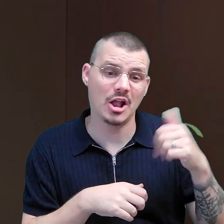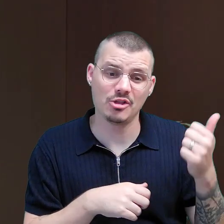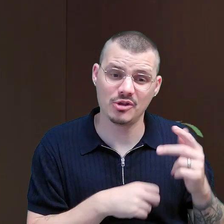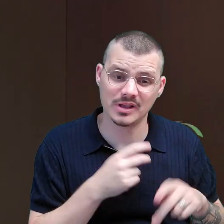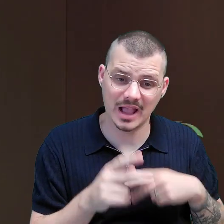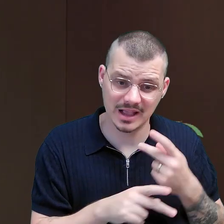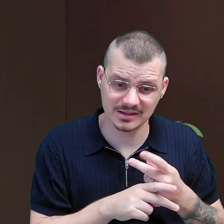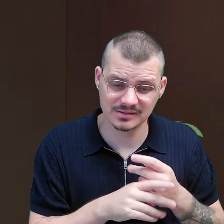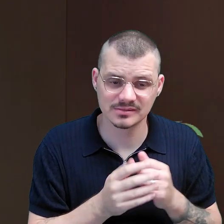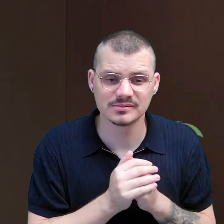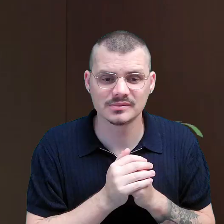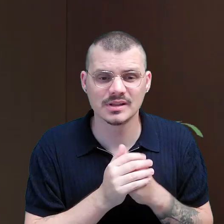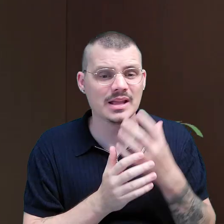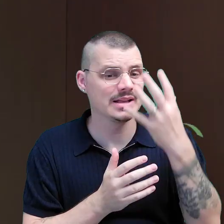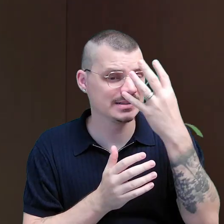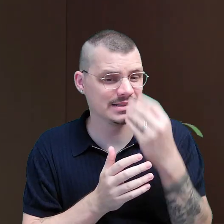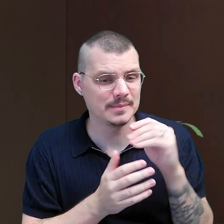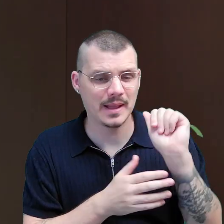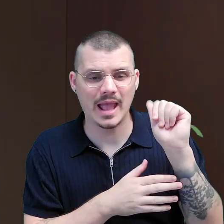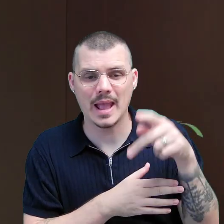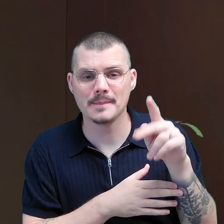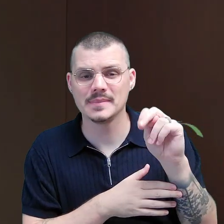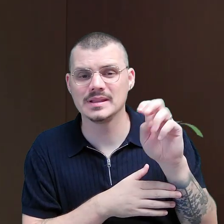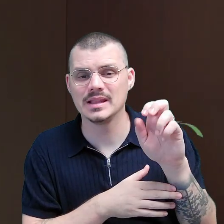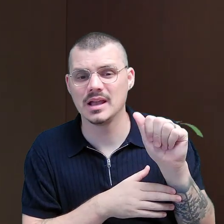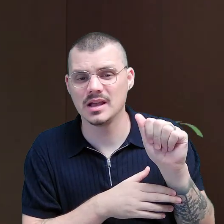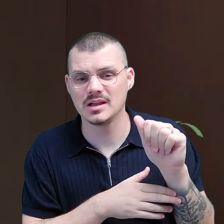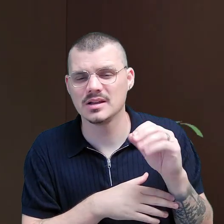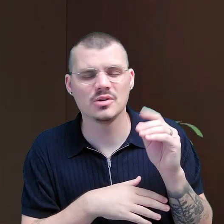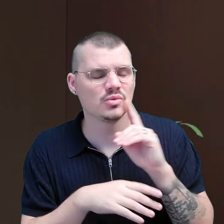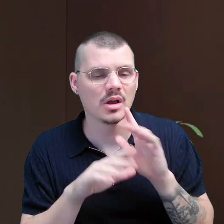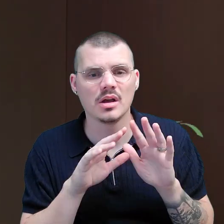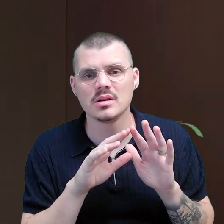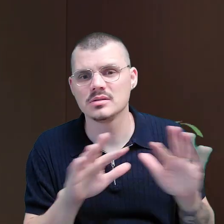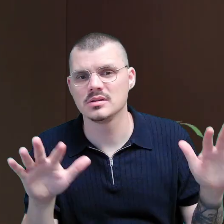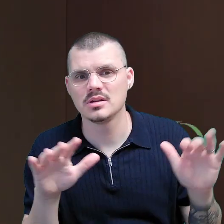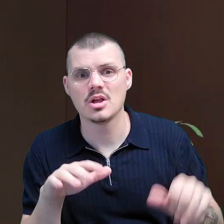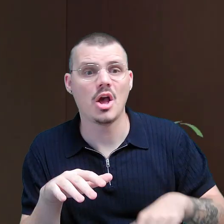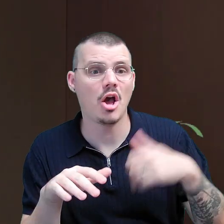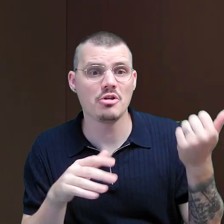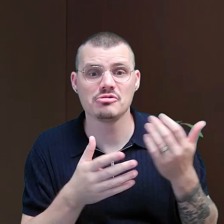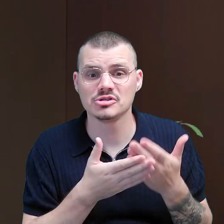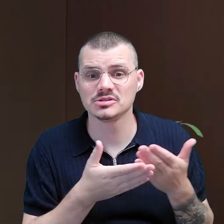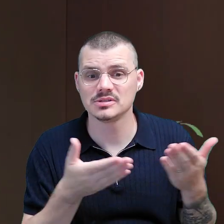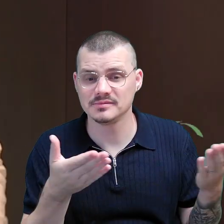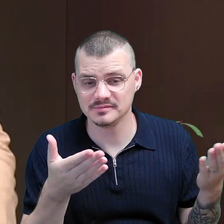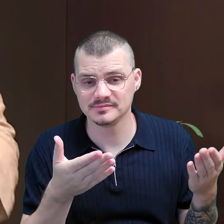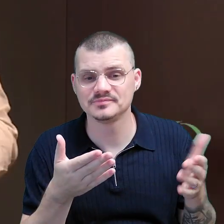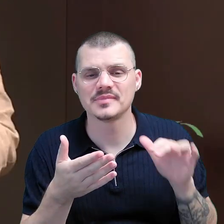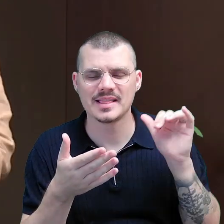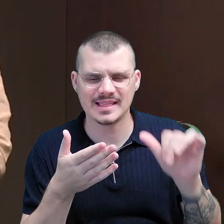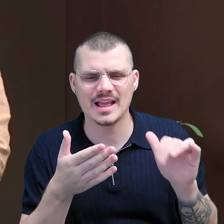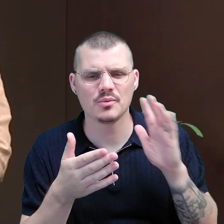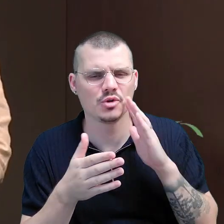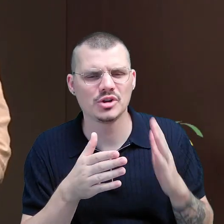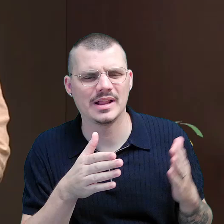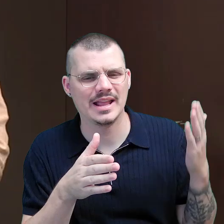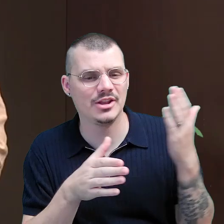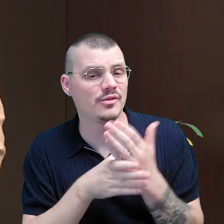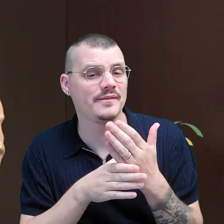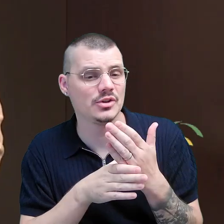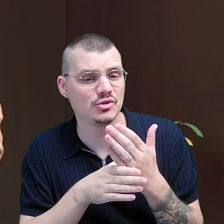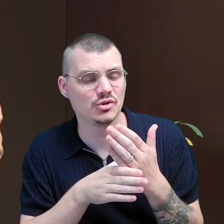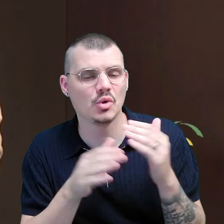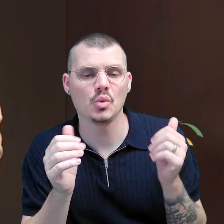types, sleep apnea, and a whole heap of other stuff that